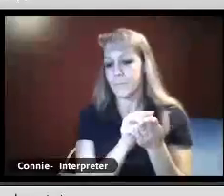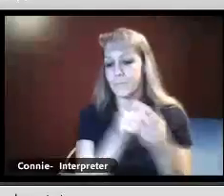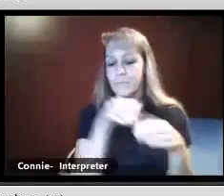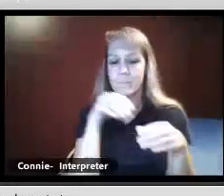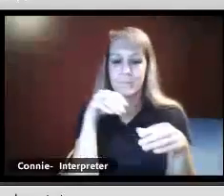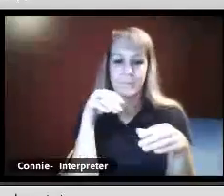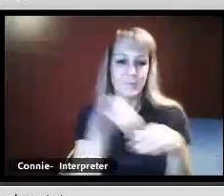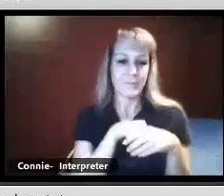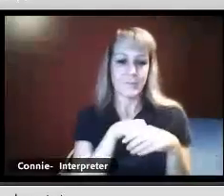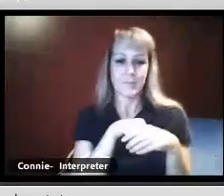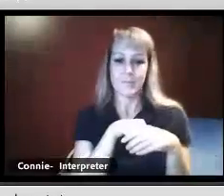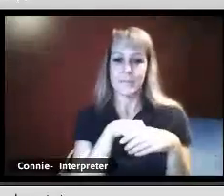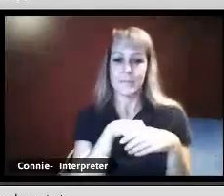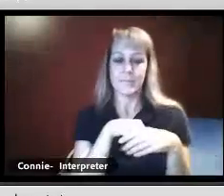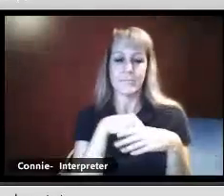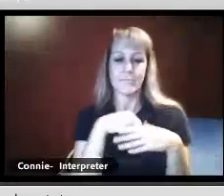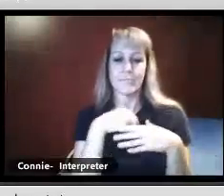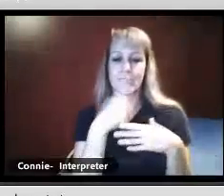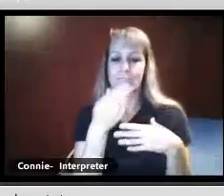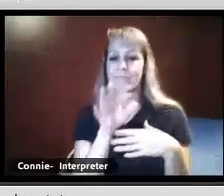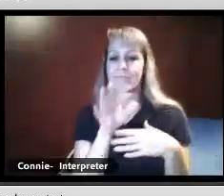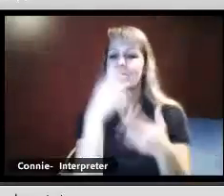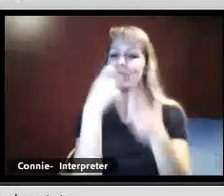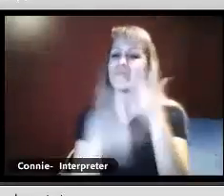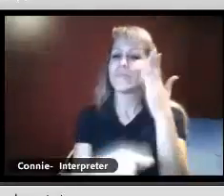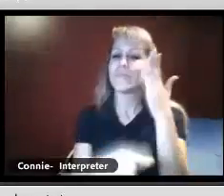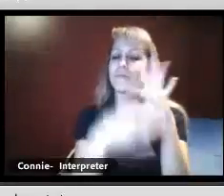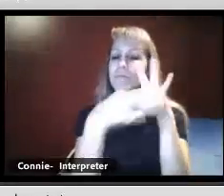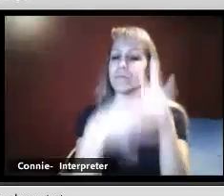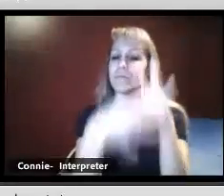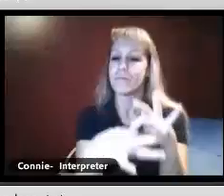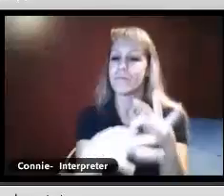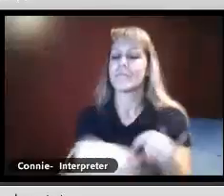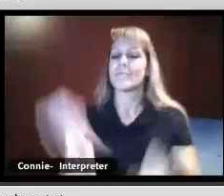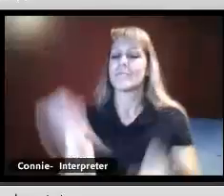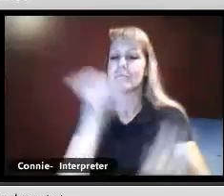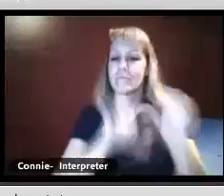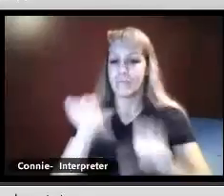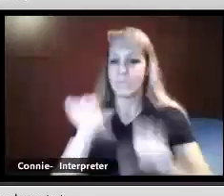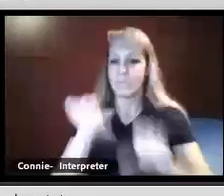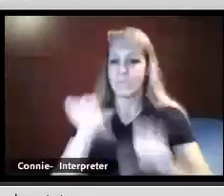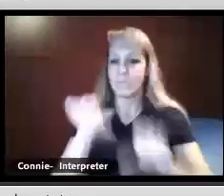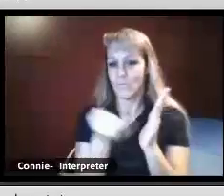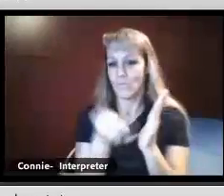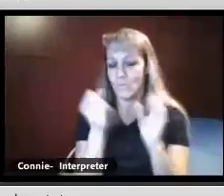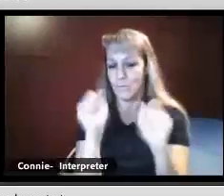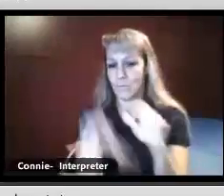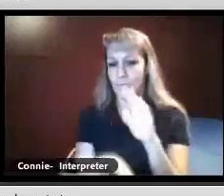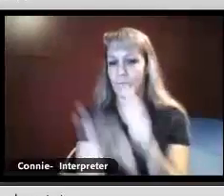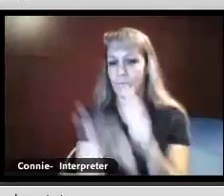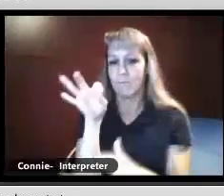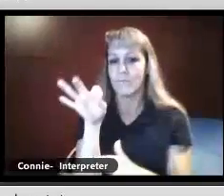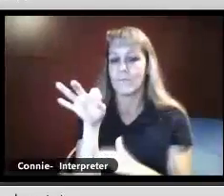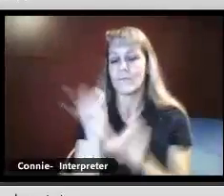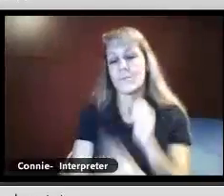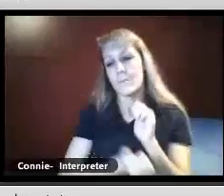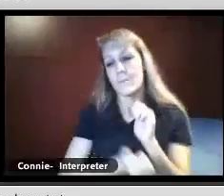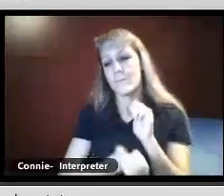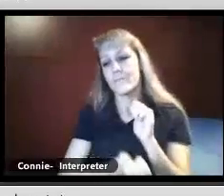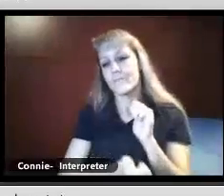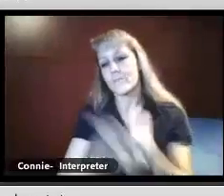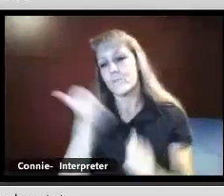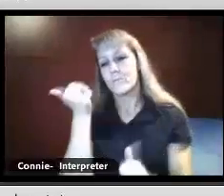the fee-based scientific journals that can be found in most particularly